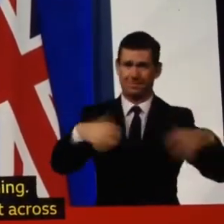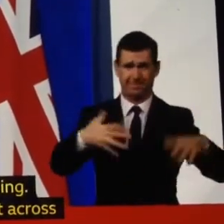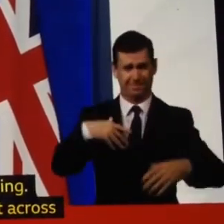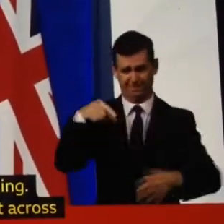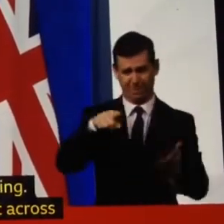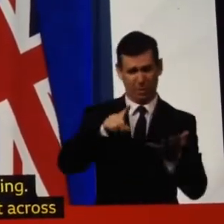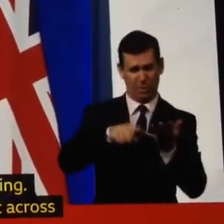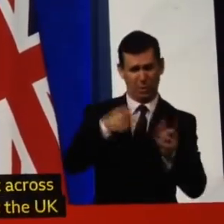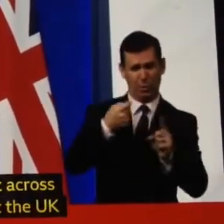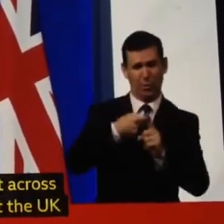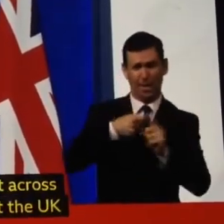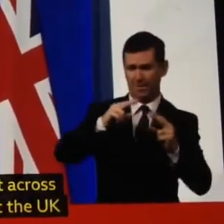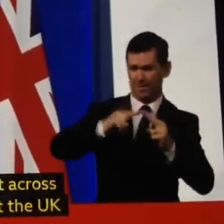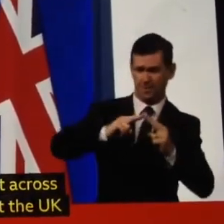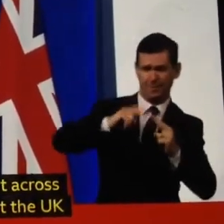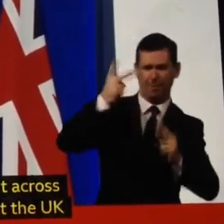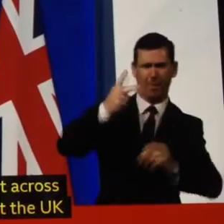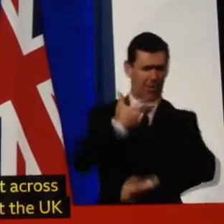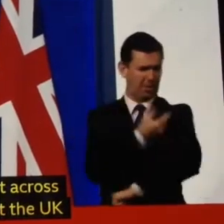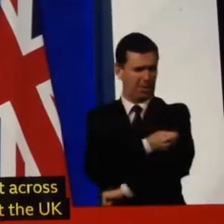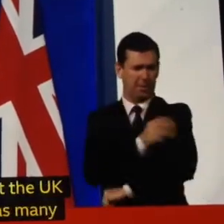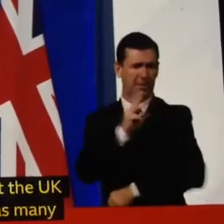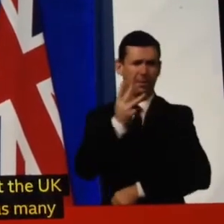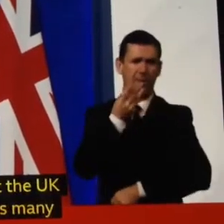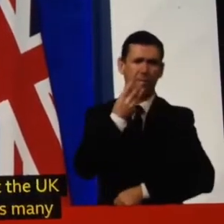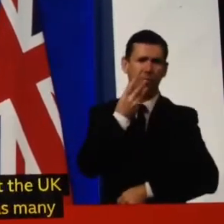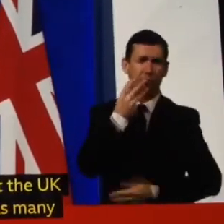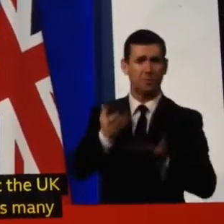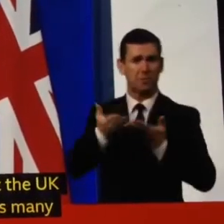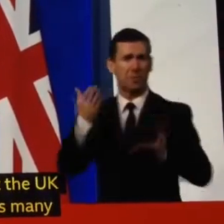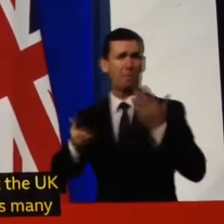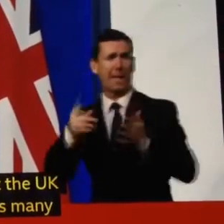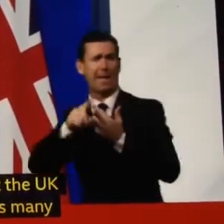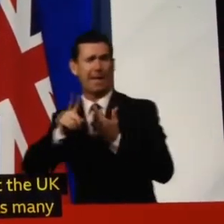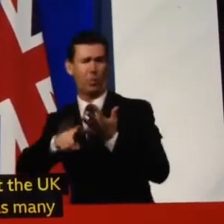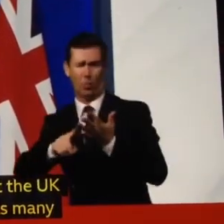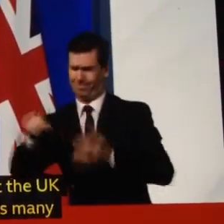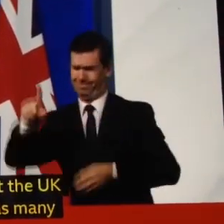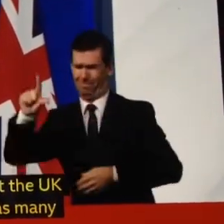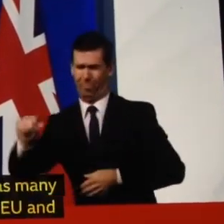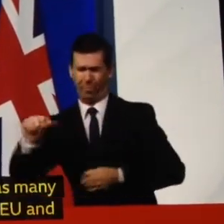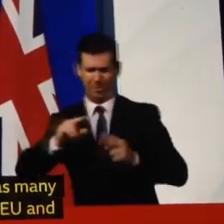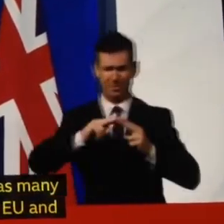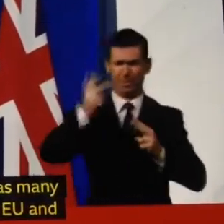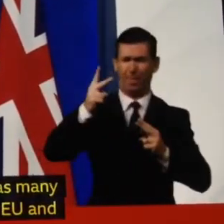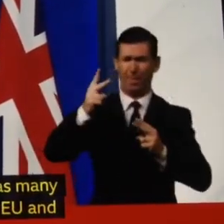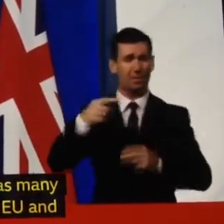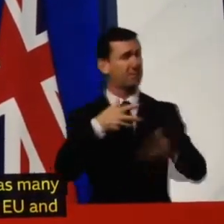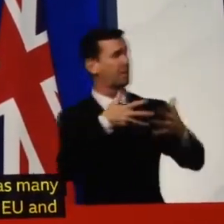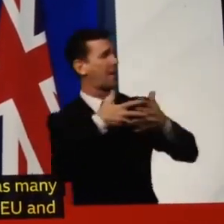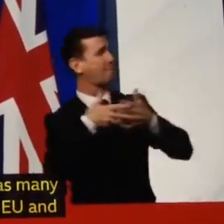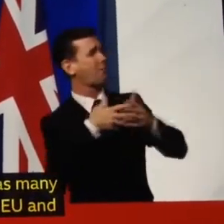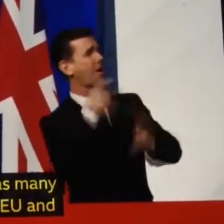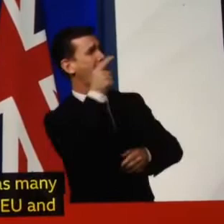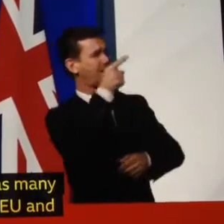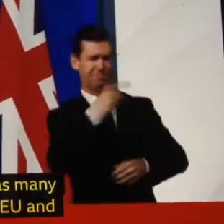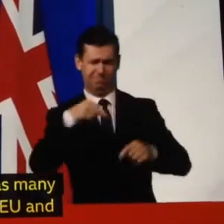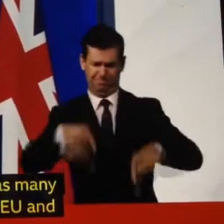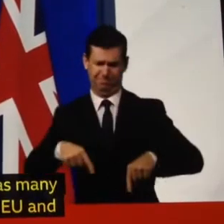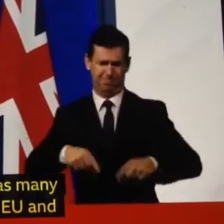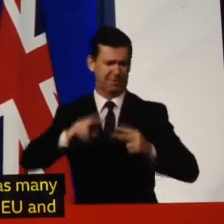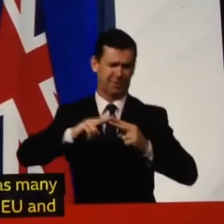many boosters per head as the EU and more than twice as many as the United States. So let's keep